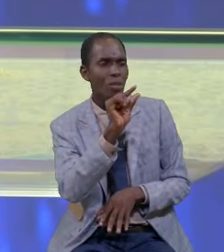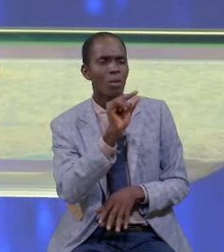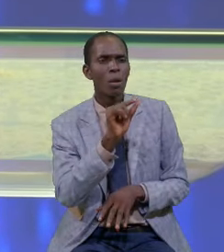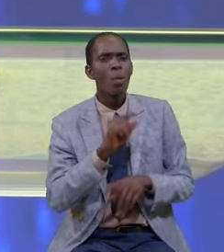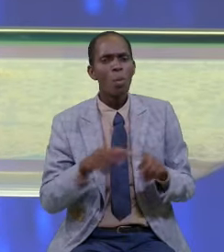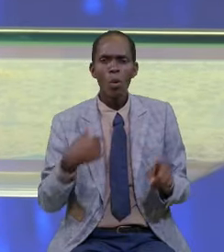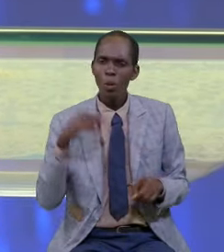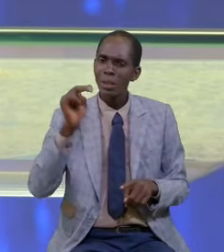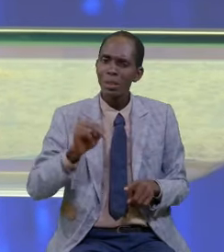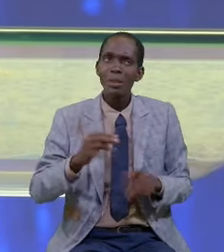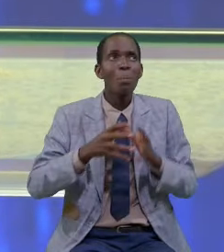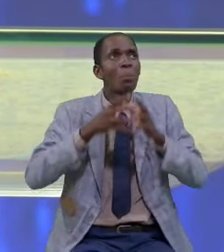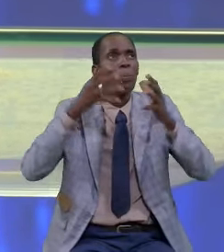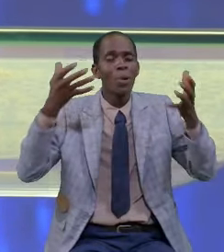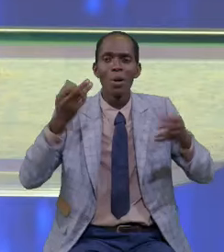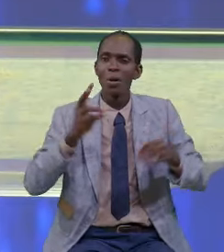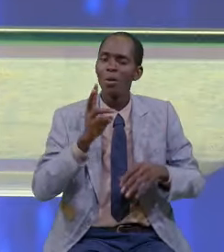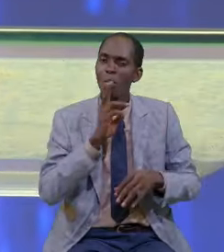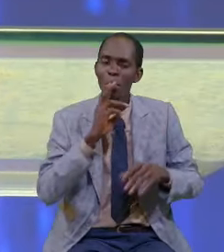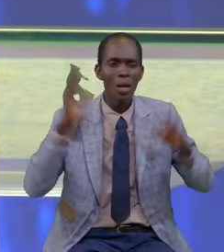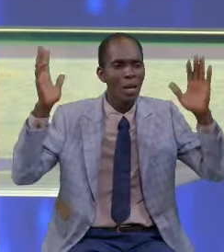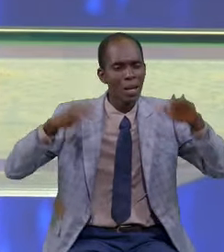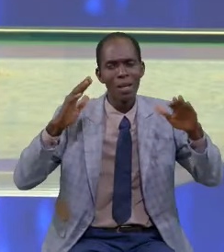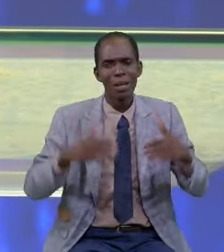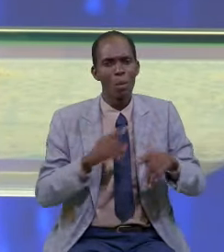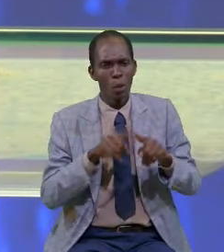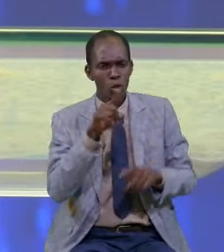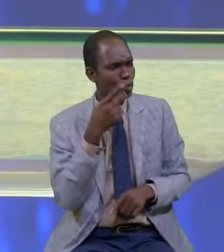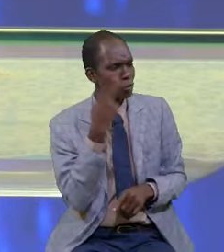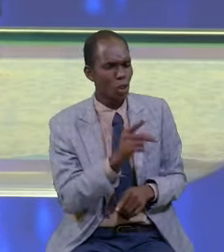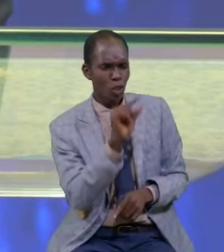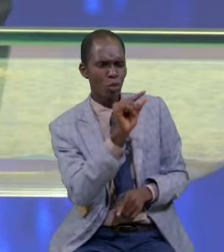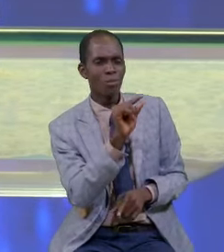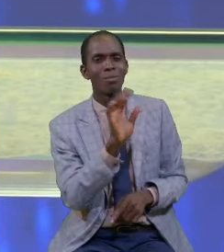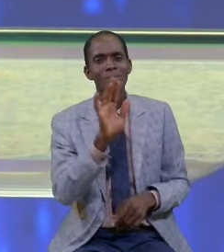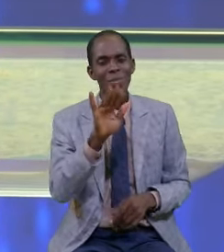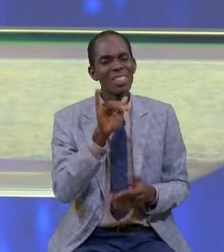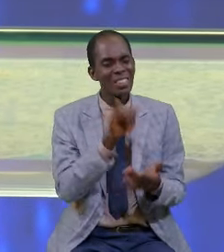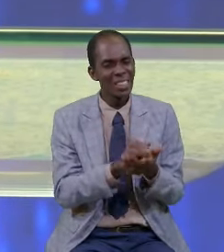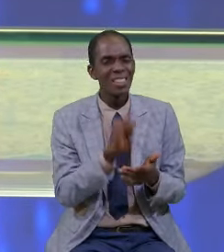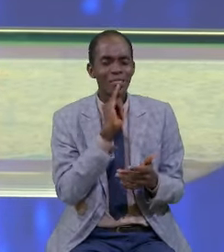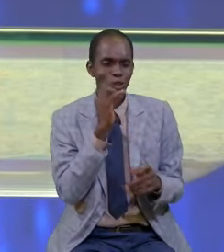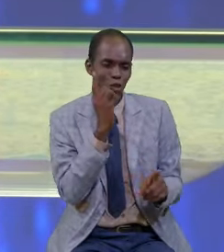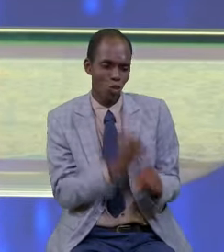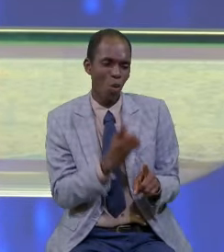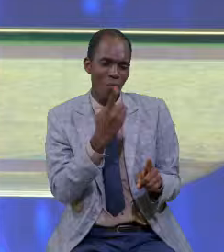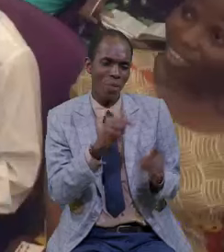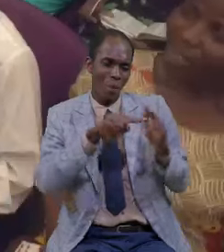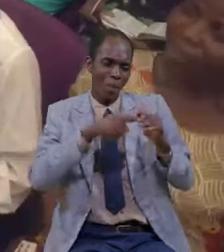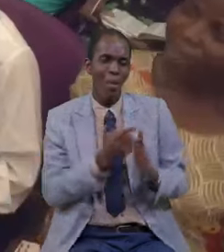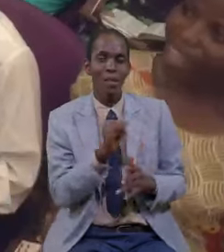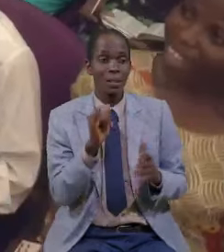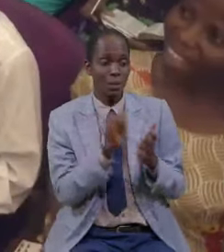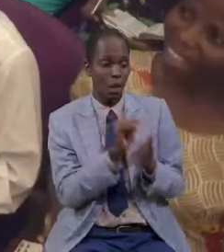abundance. Abundance of rain. And he saw a little cloud. That's just the beginning. That thing will